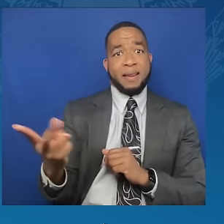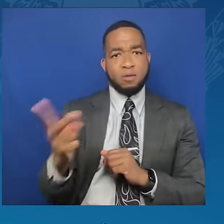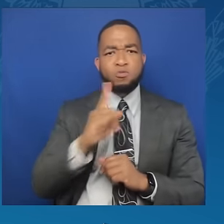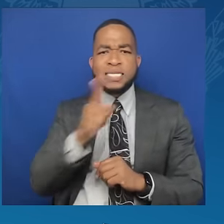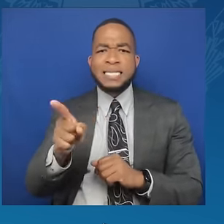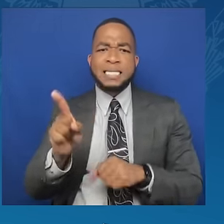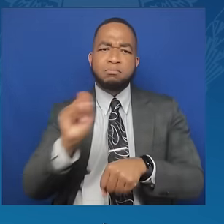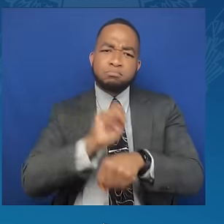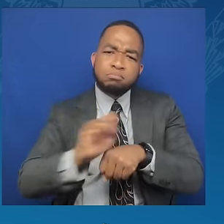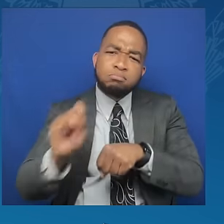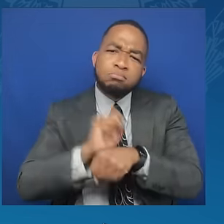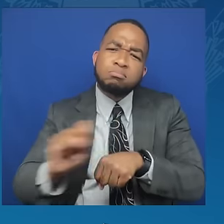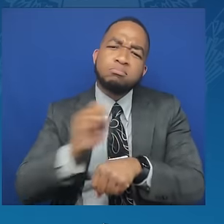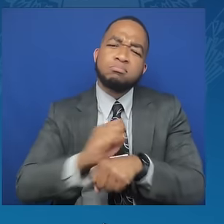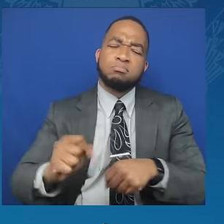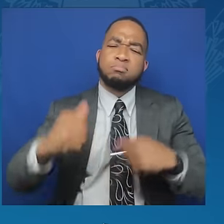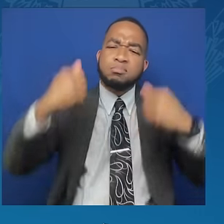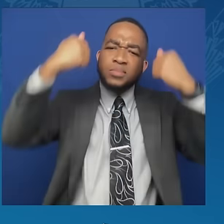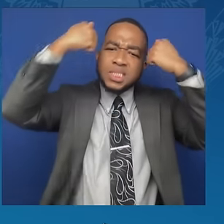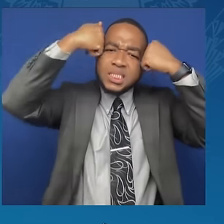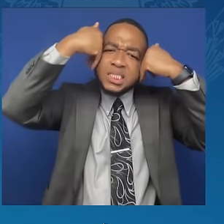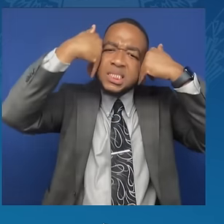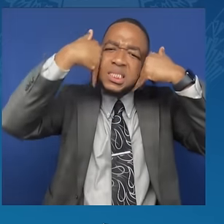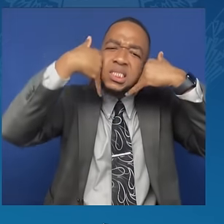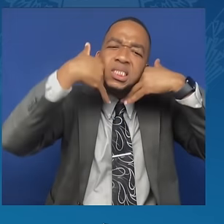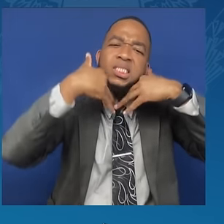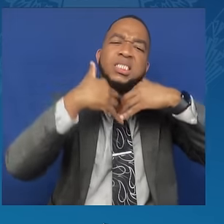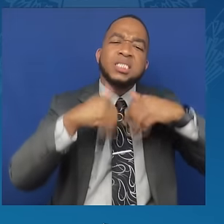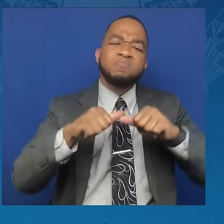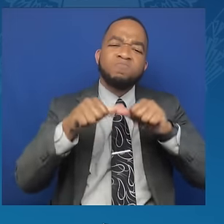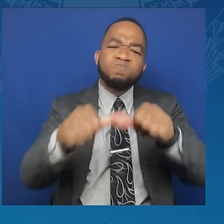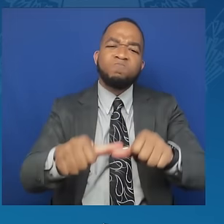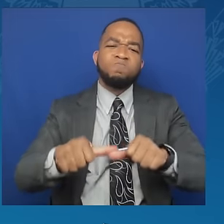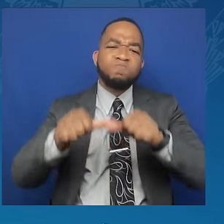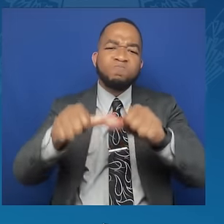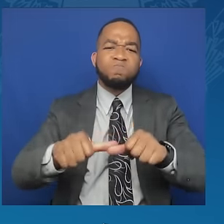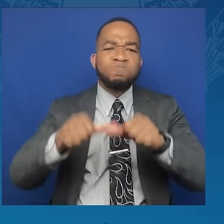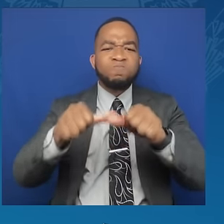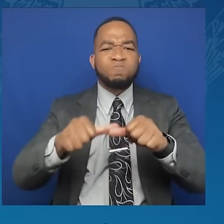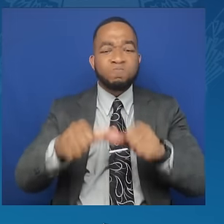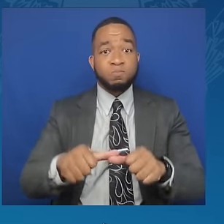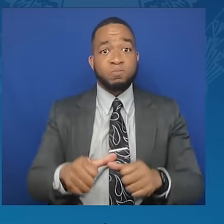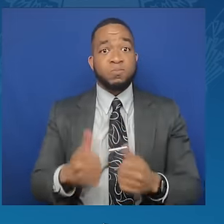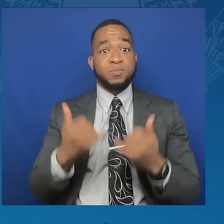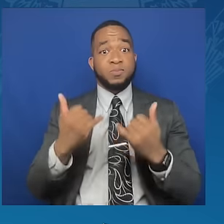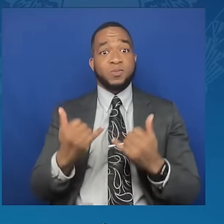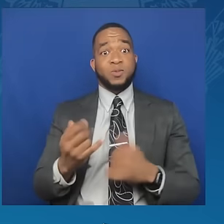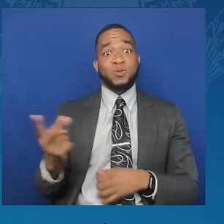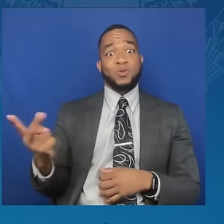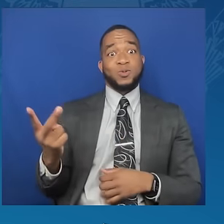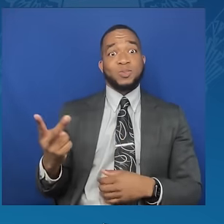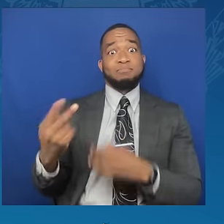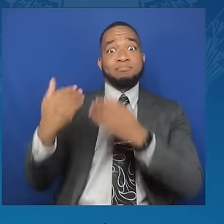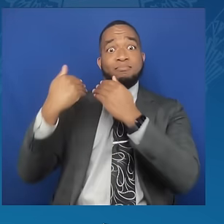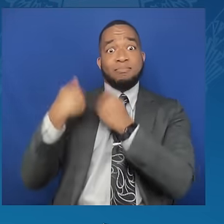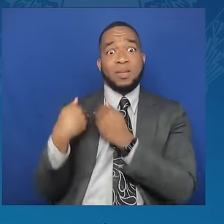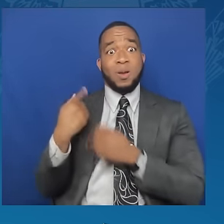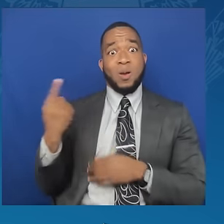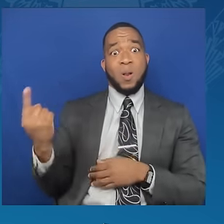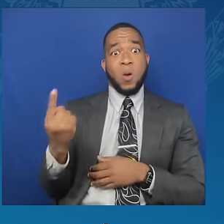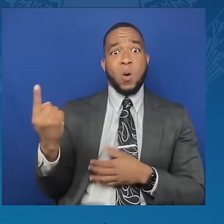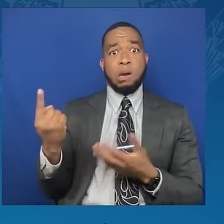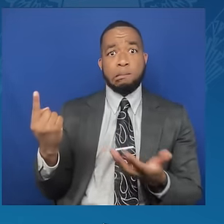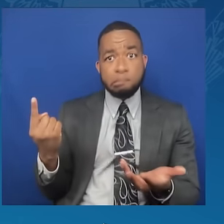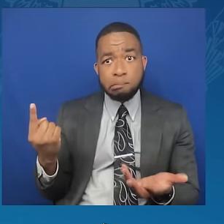tide is too strong for our leaders to stand alone in the gap.